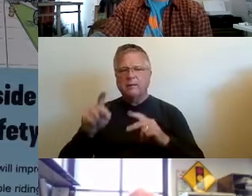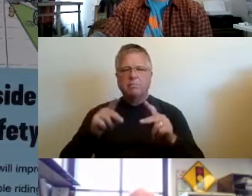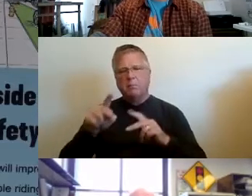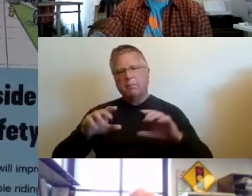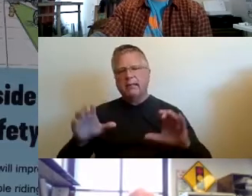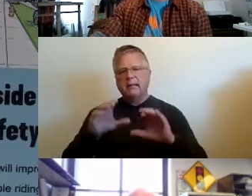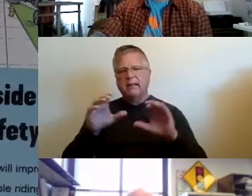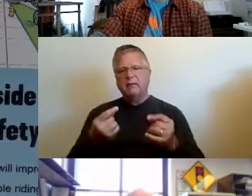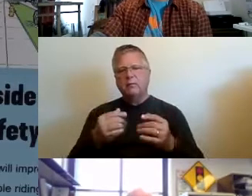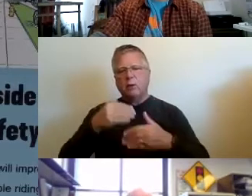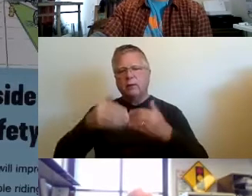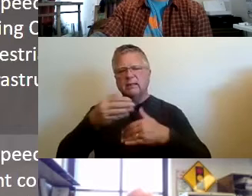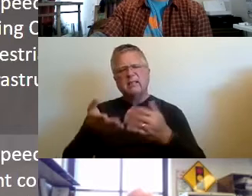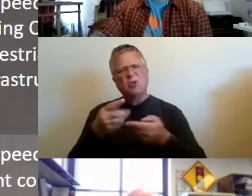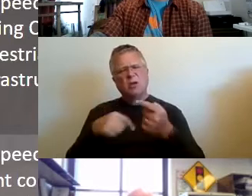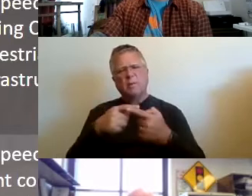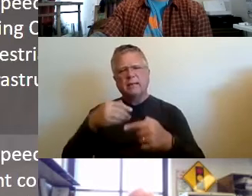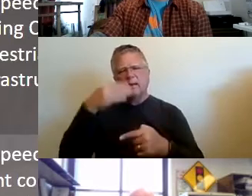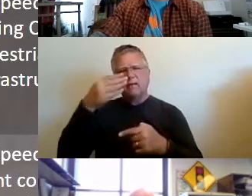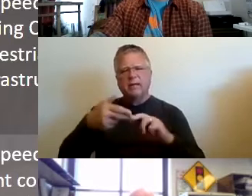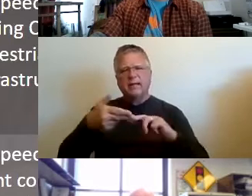about it in the next slide. Ricardo, please.